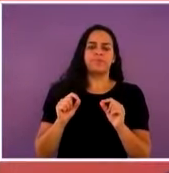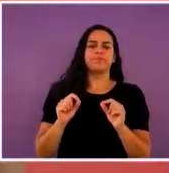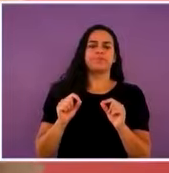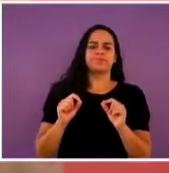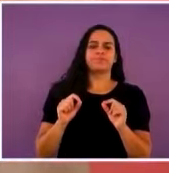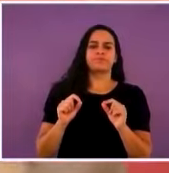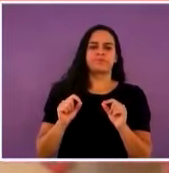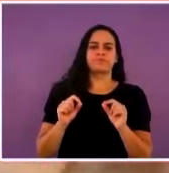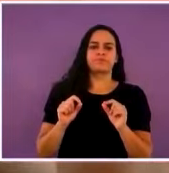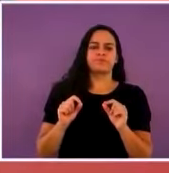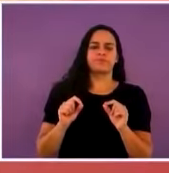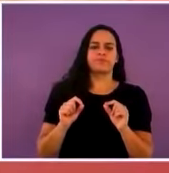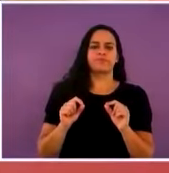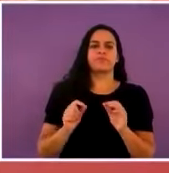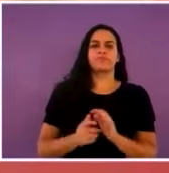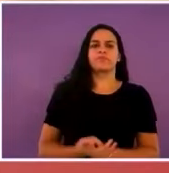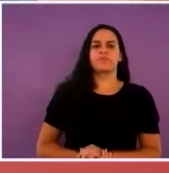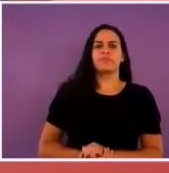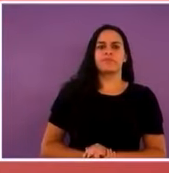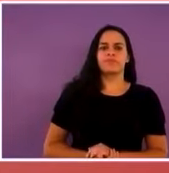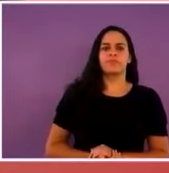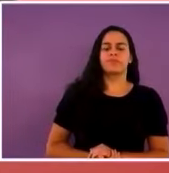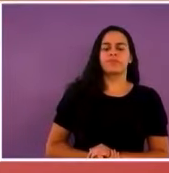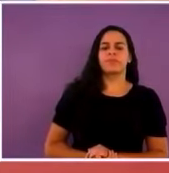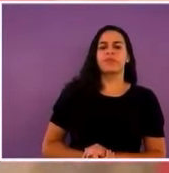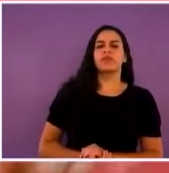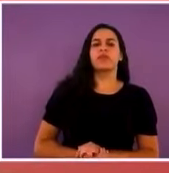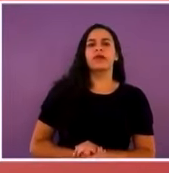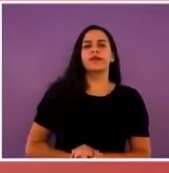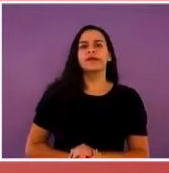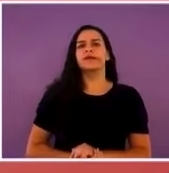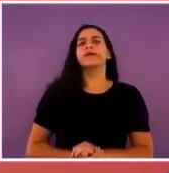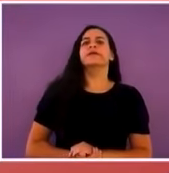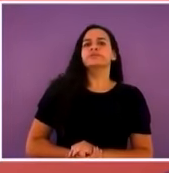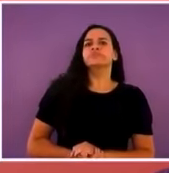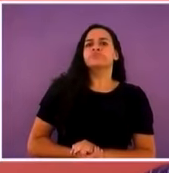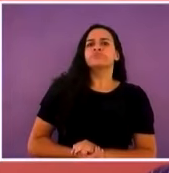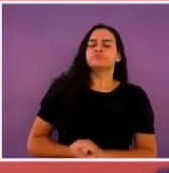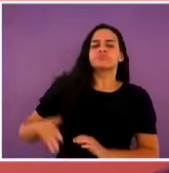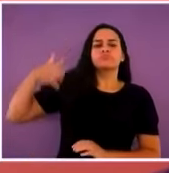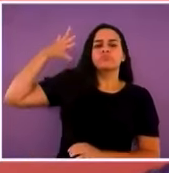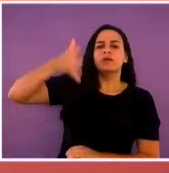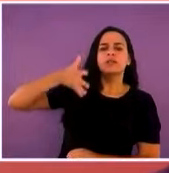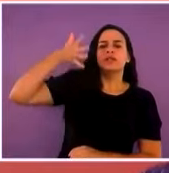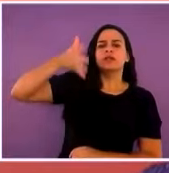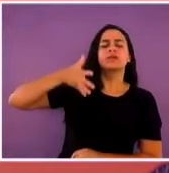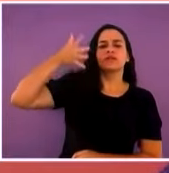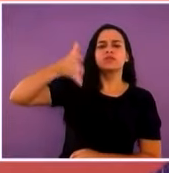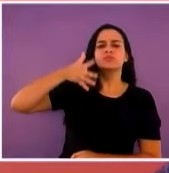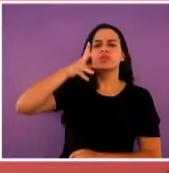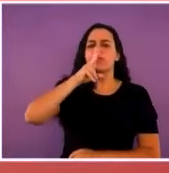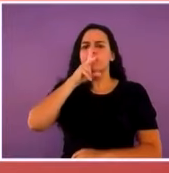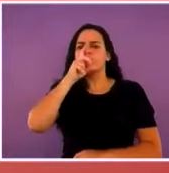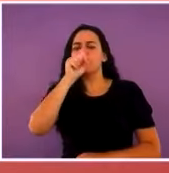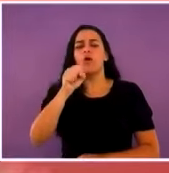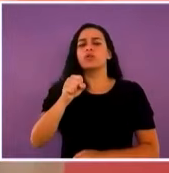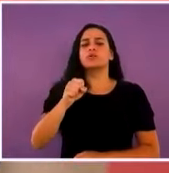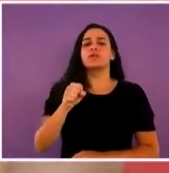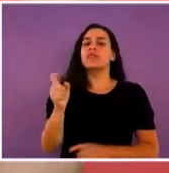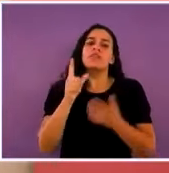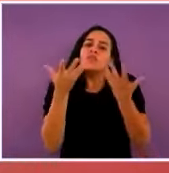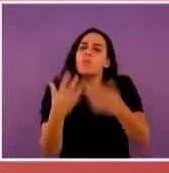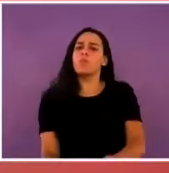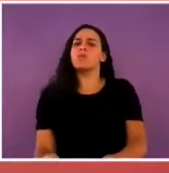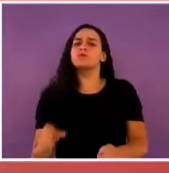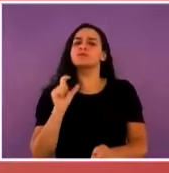nasty and negative words against the Reformation. Ele tem palavras muito fortes contra a Reforma Protestante.